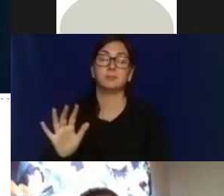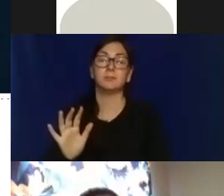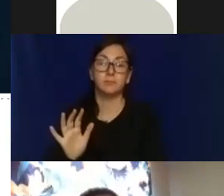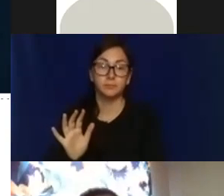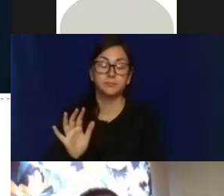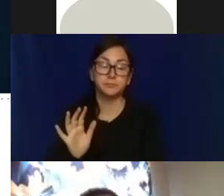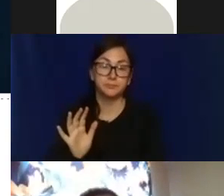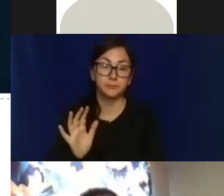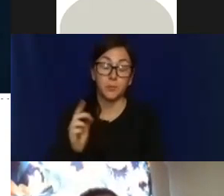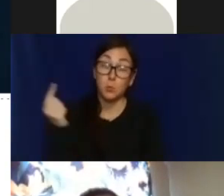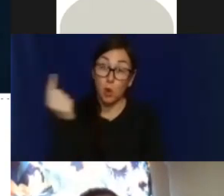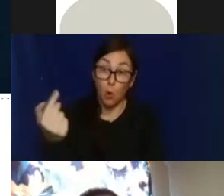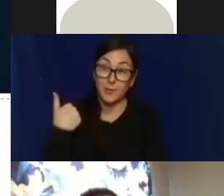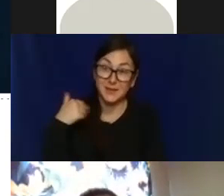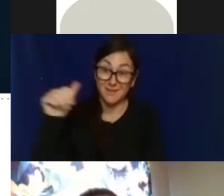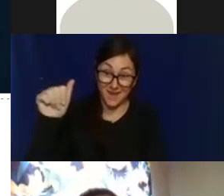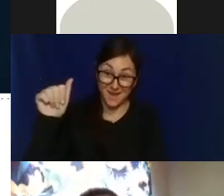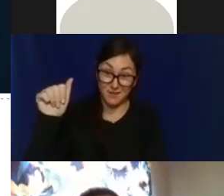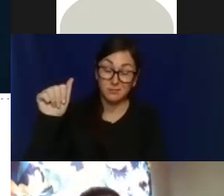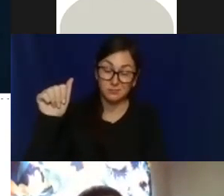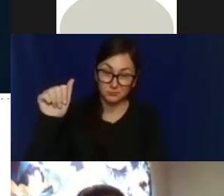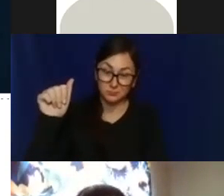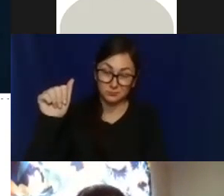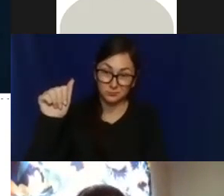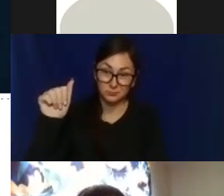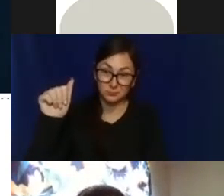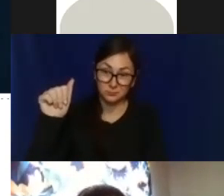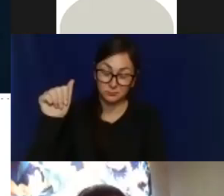we have B because there